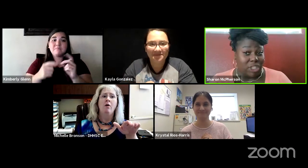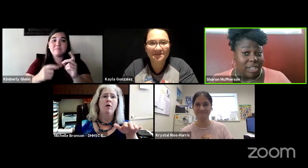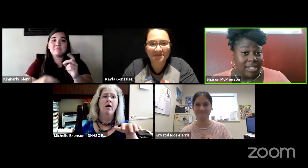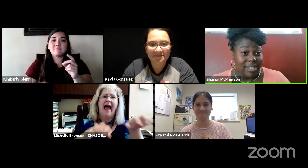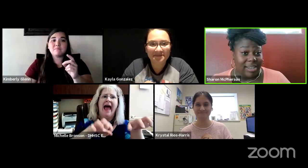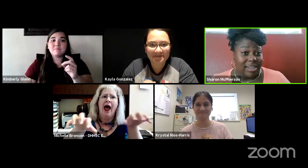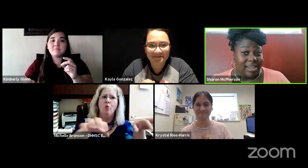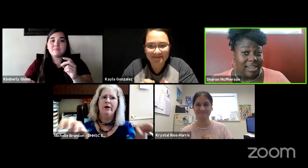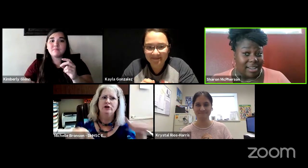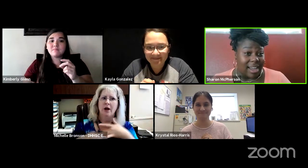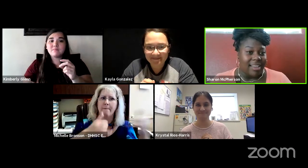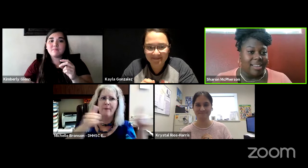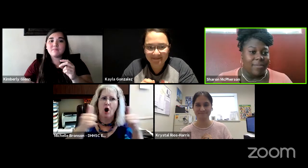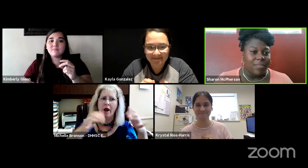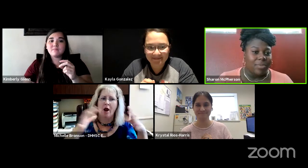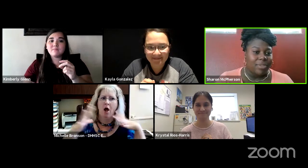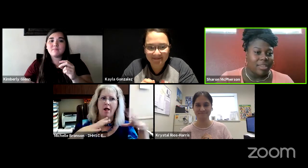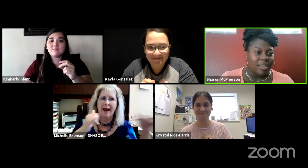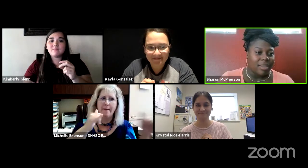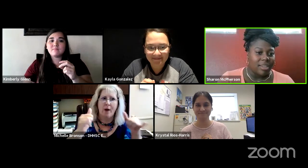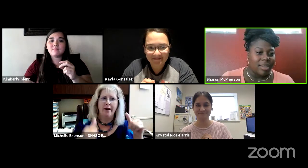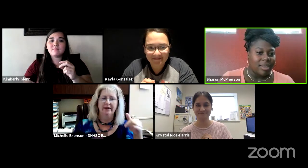You mean luncheon? Okay.